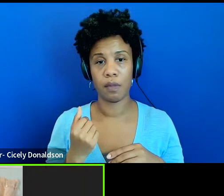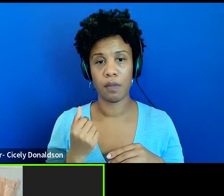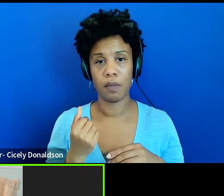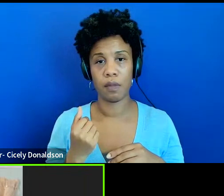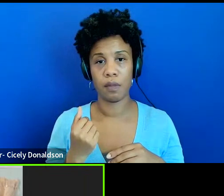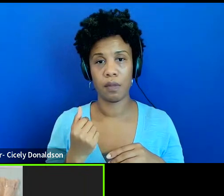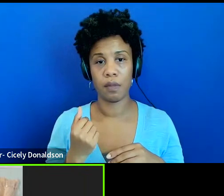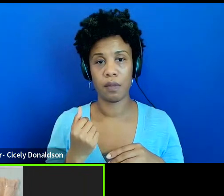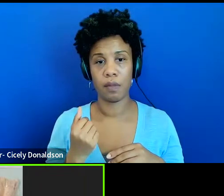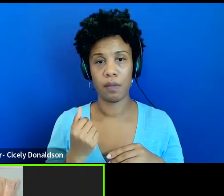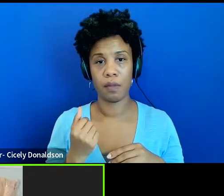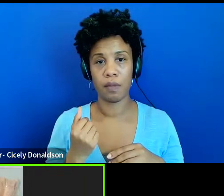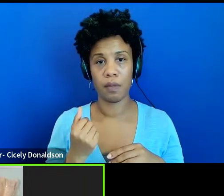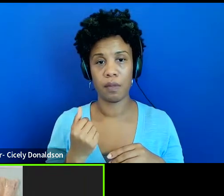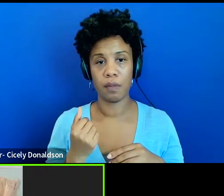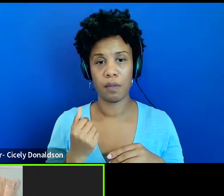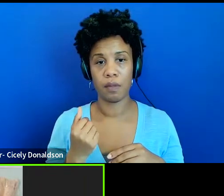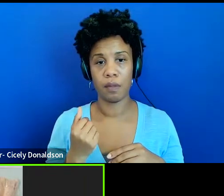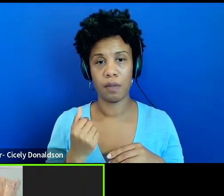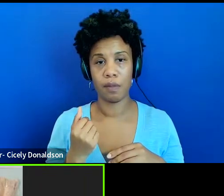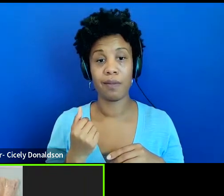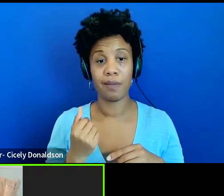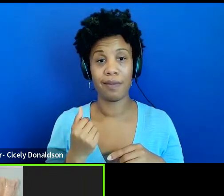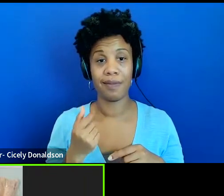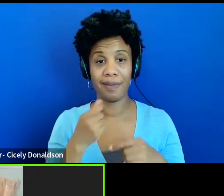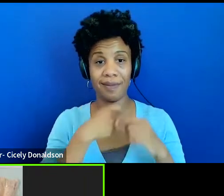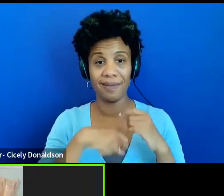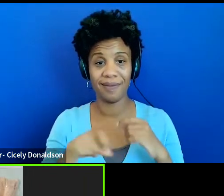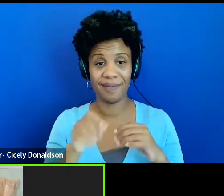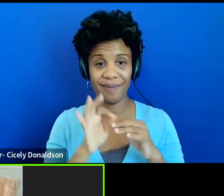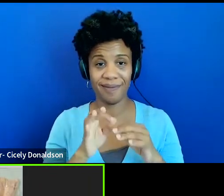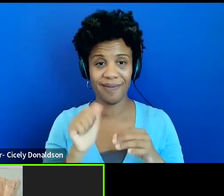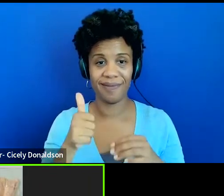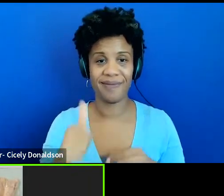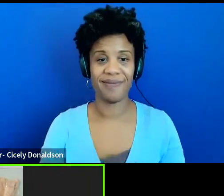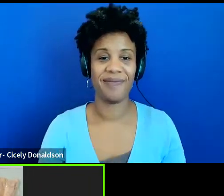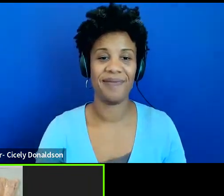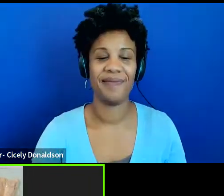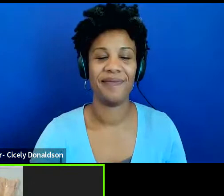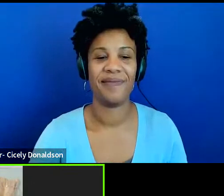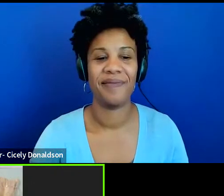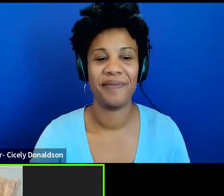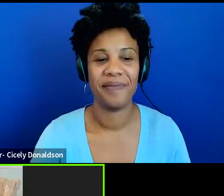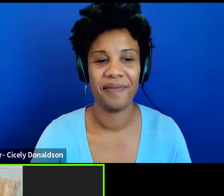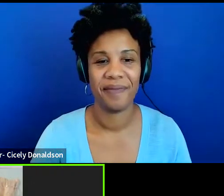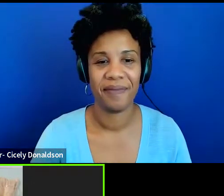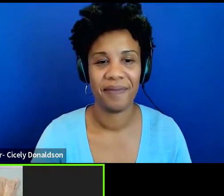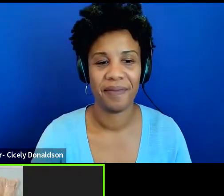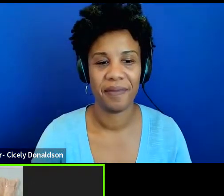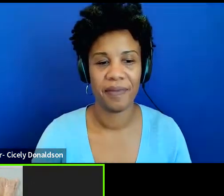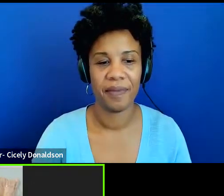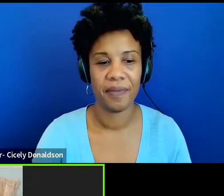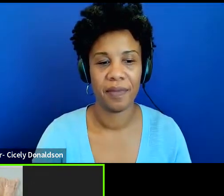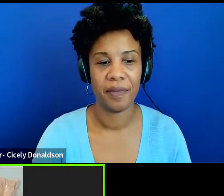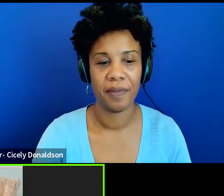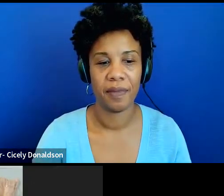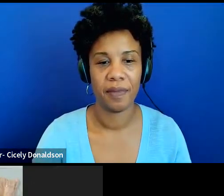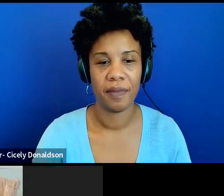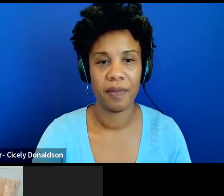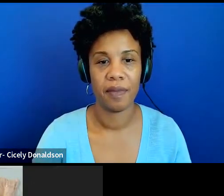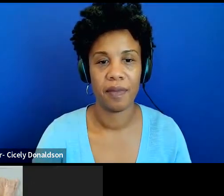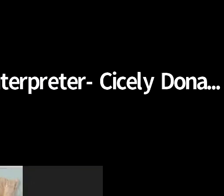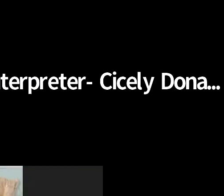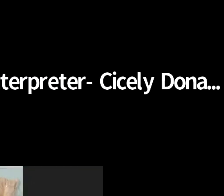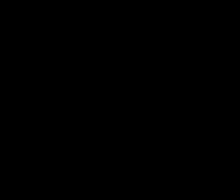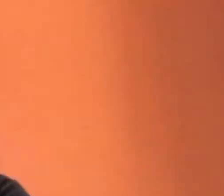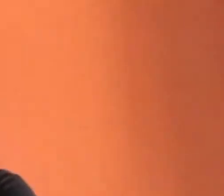So generally, this is due to the pandemic and other global factors, the